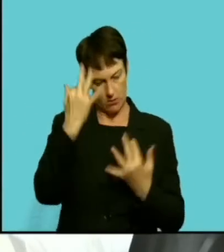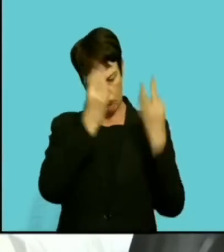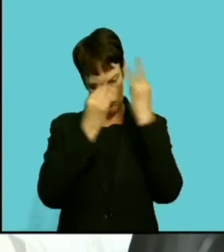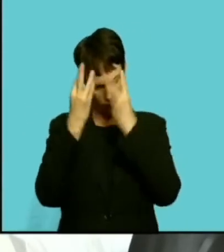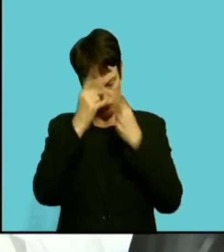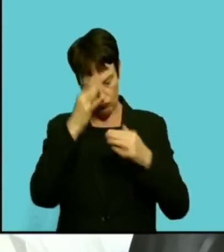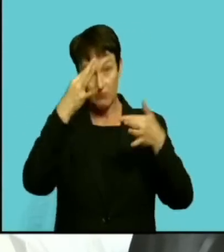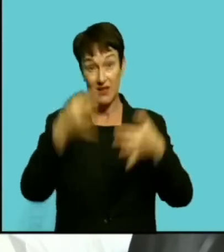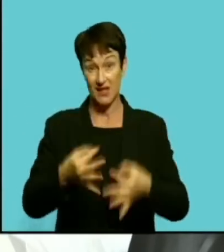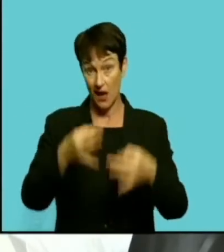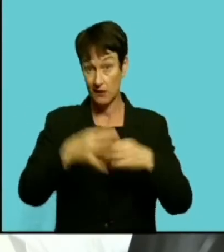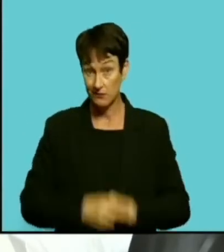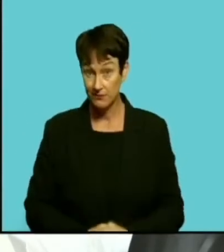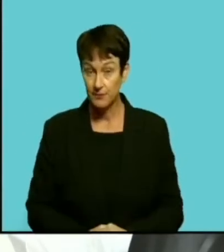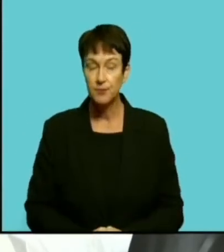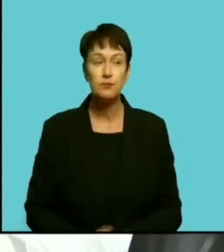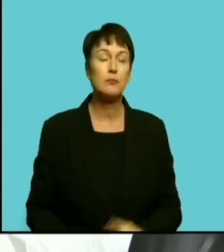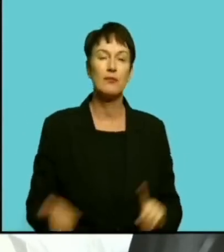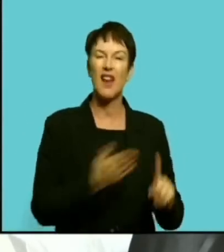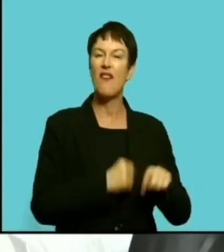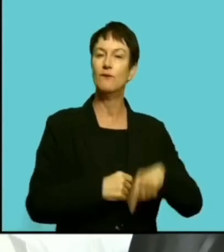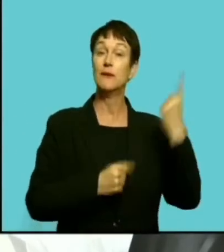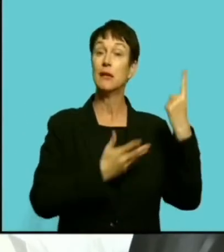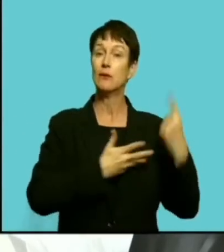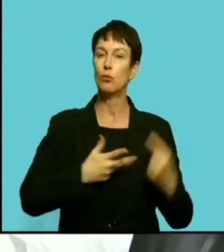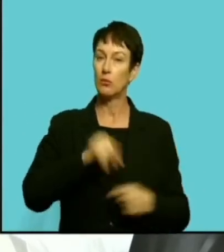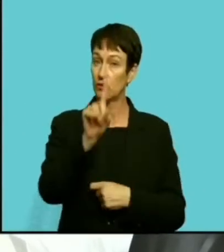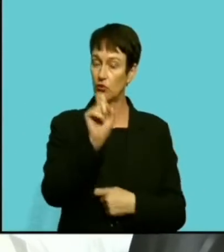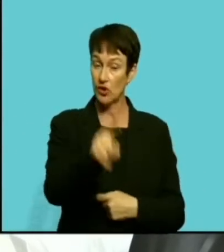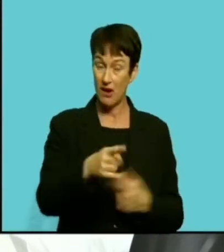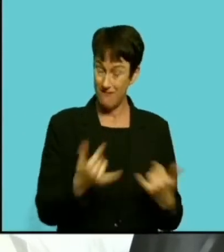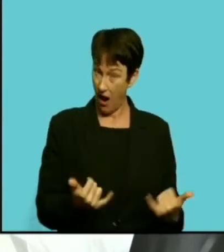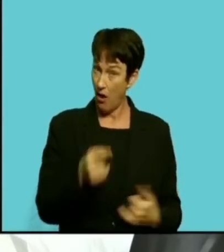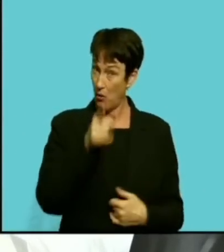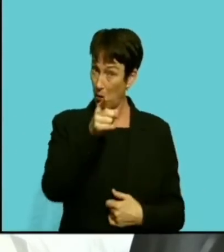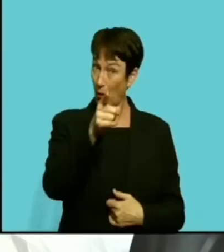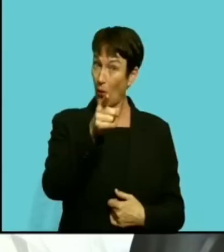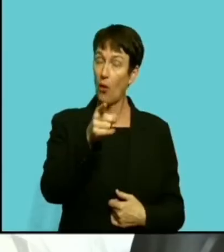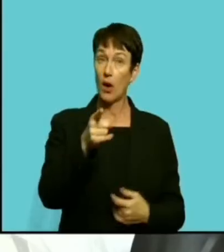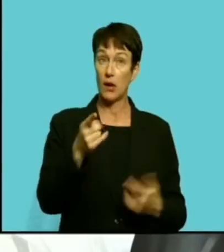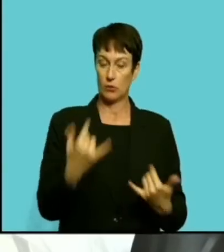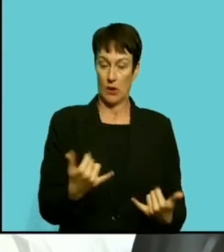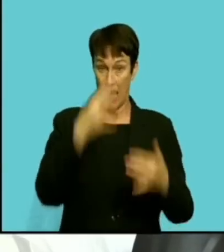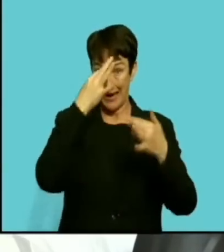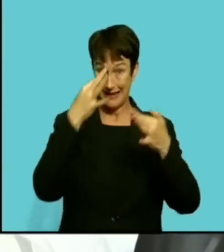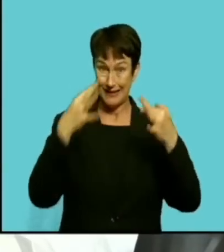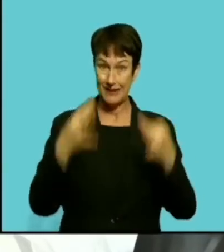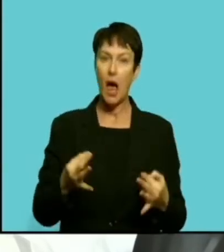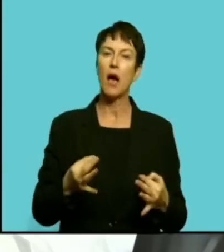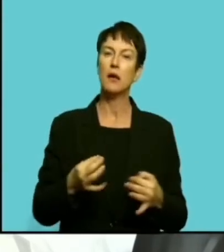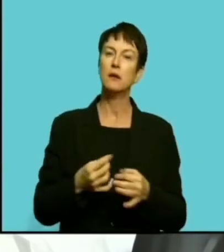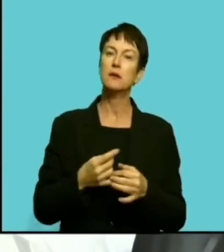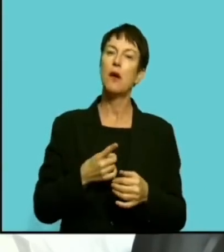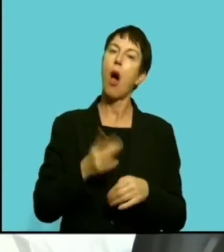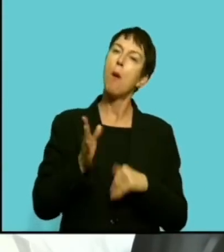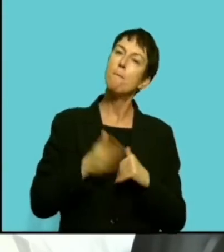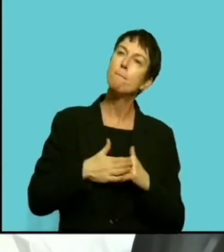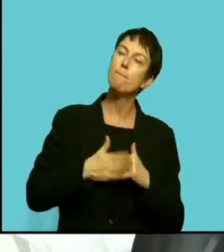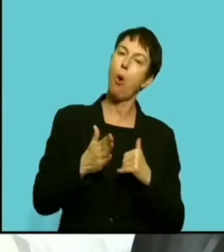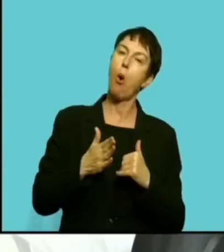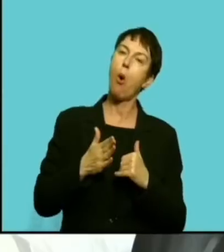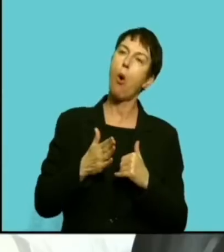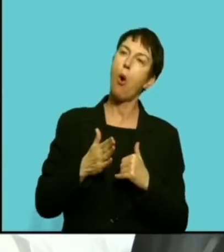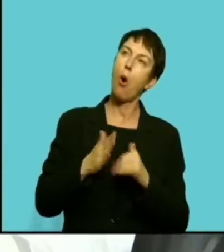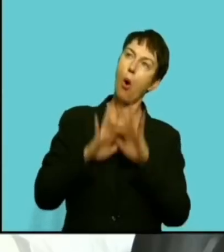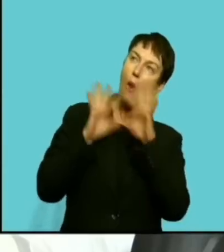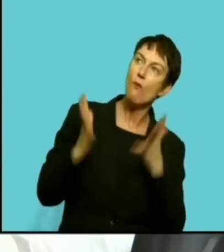Pranisha at Bloomberg. Is it fair to say that today's decision was driven more by global than domestic factors? Either